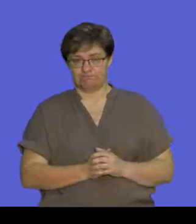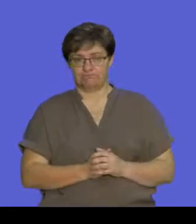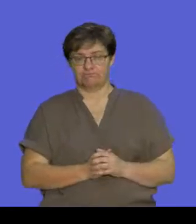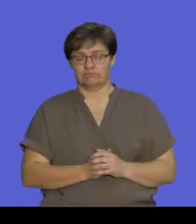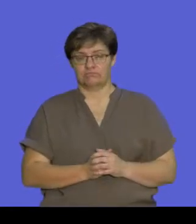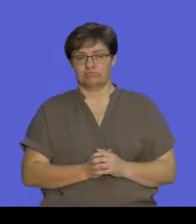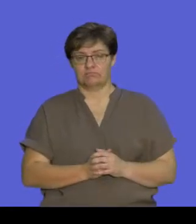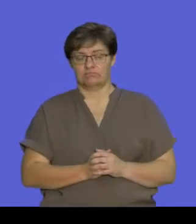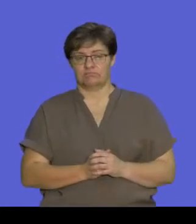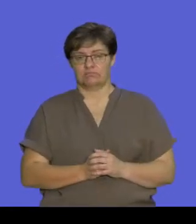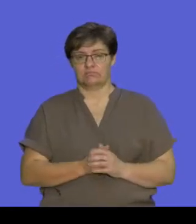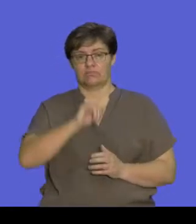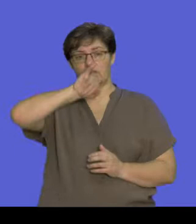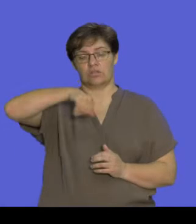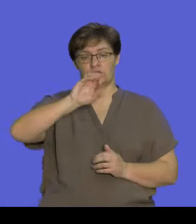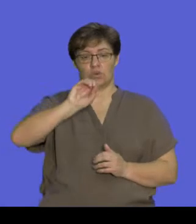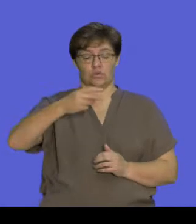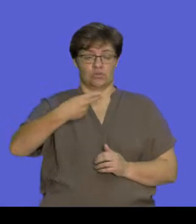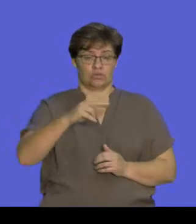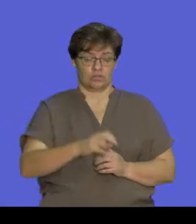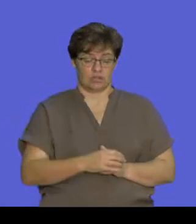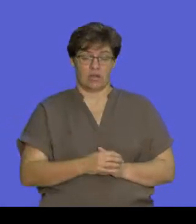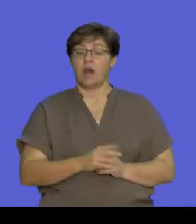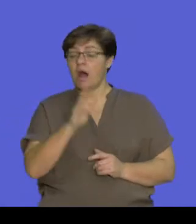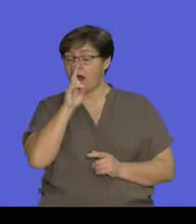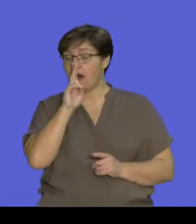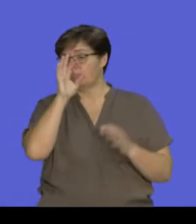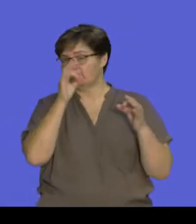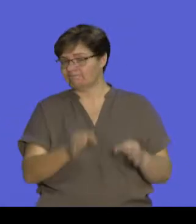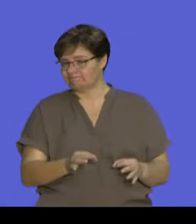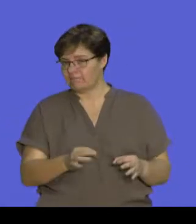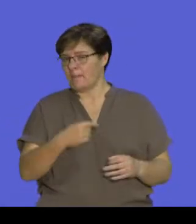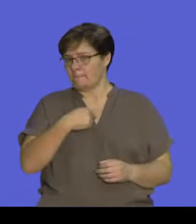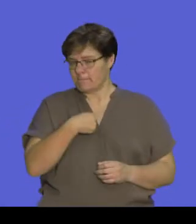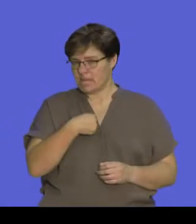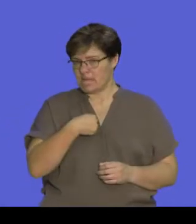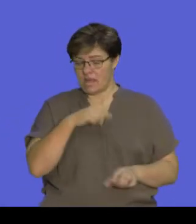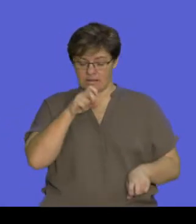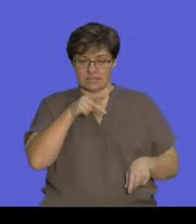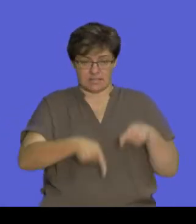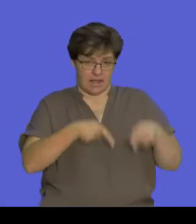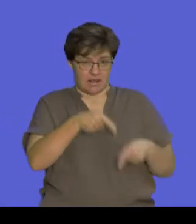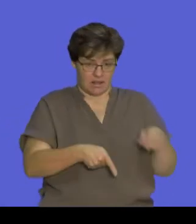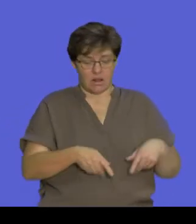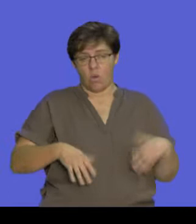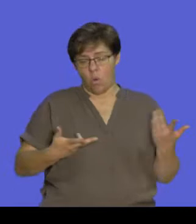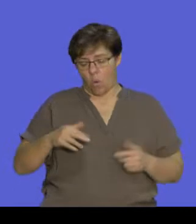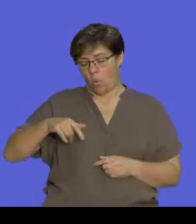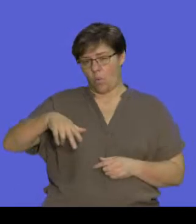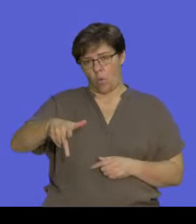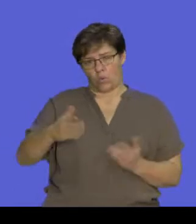So Josh decides that he's either going to cycle or walk to